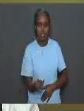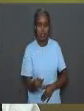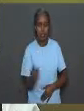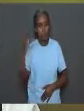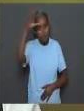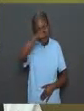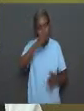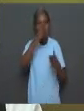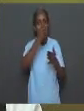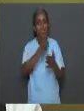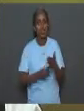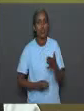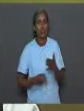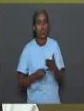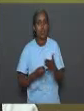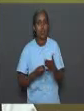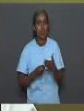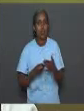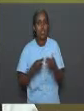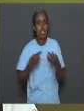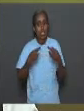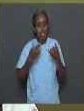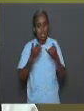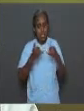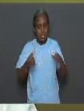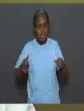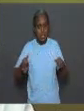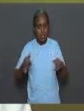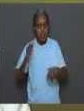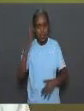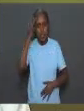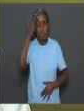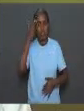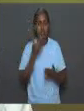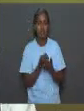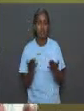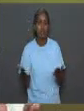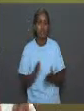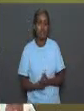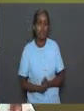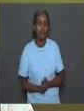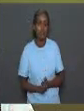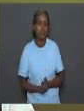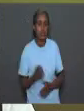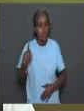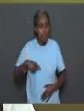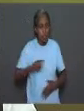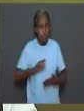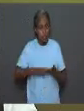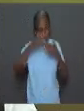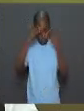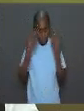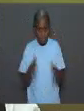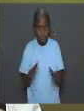the outcome of a string of random events. We learned about